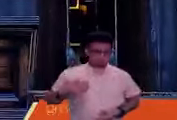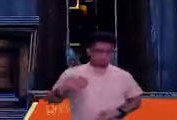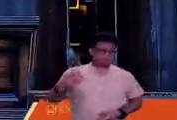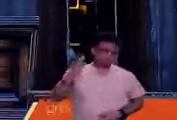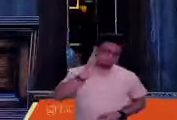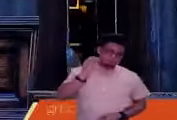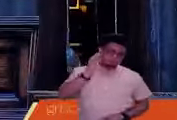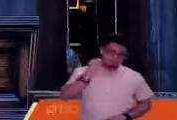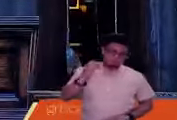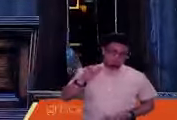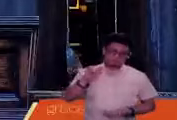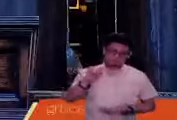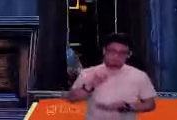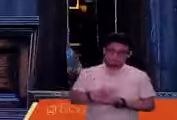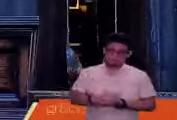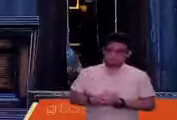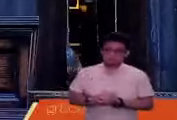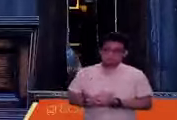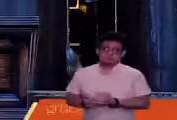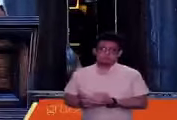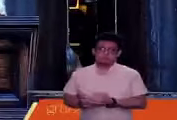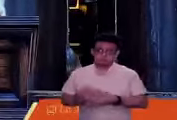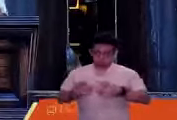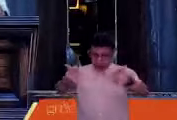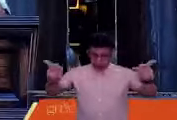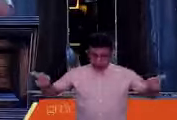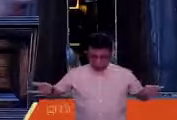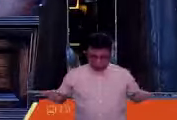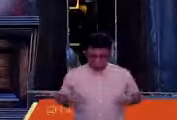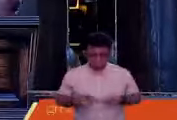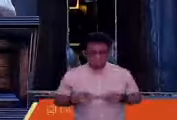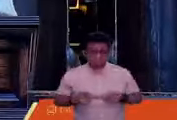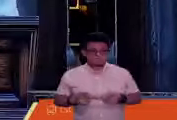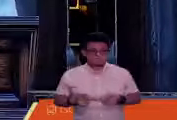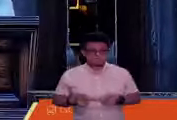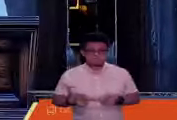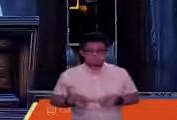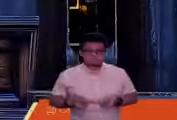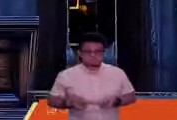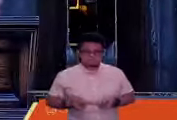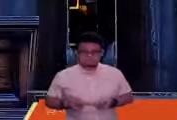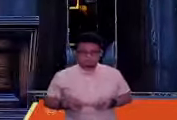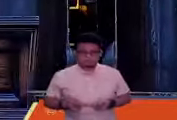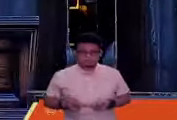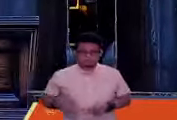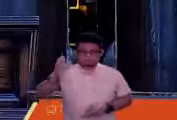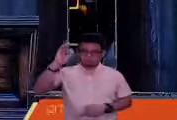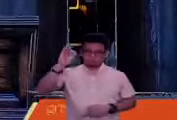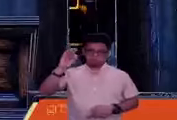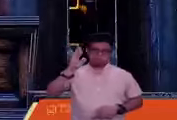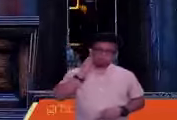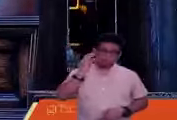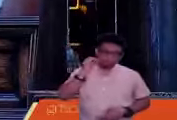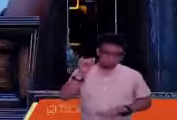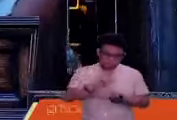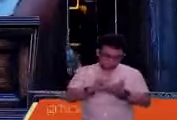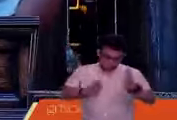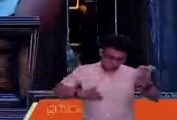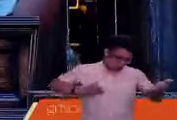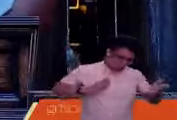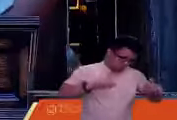the uranium is located. Dako ka na nga area unya dili mi kasulod dito tungod kay naay